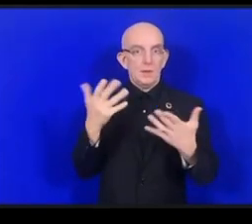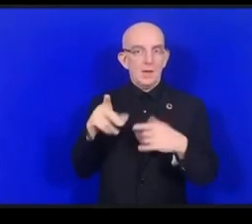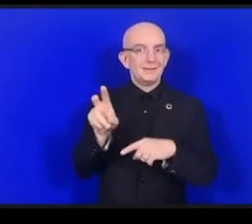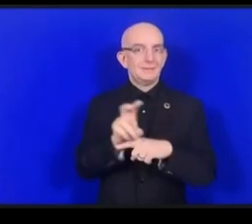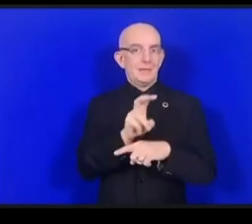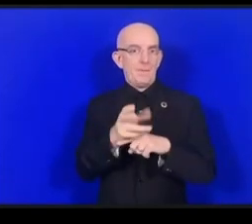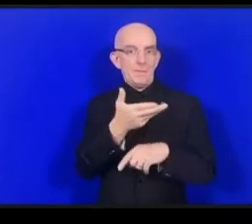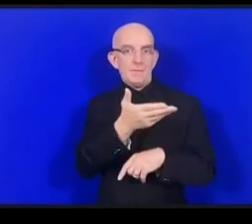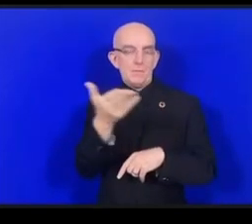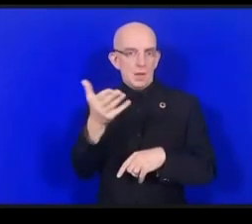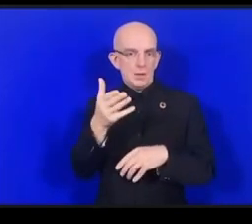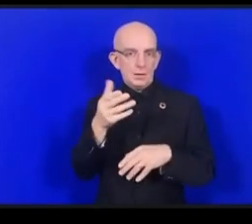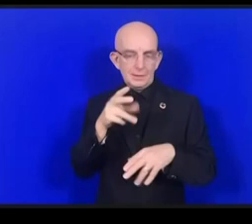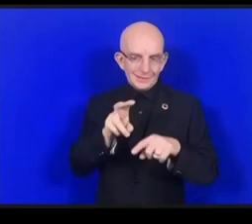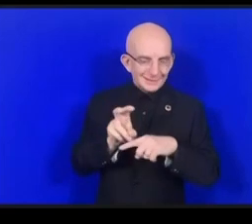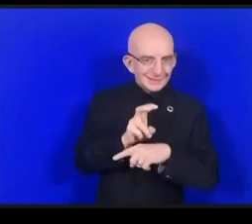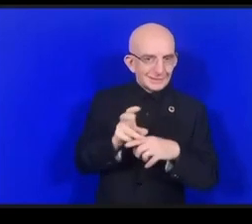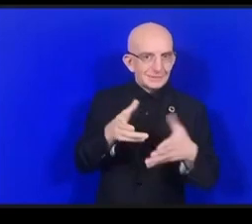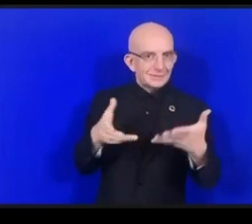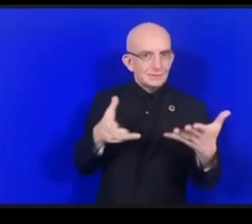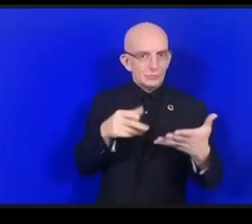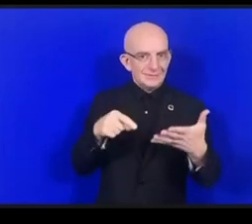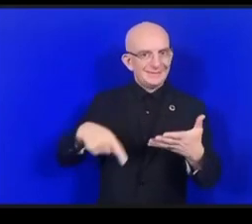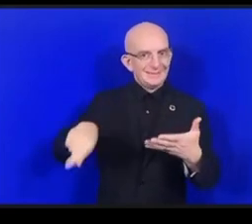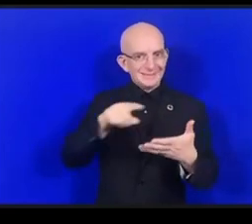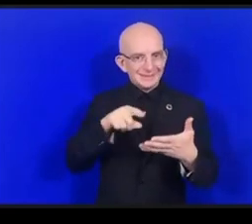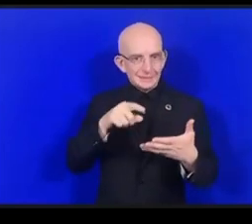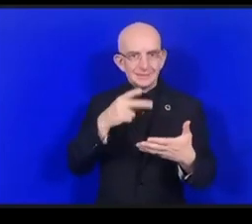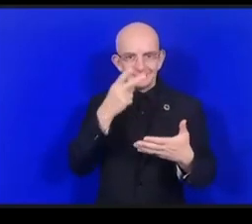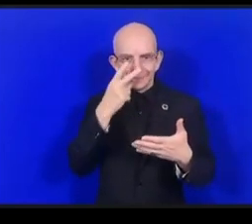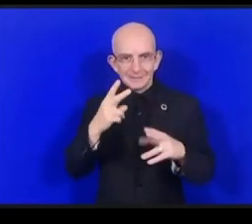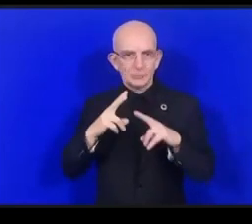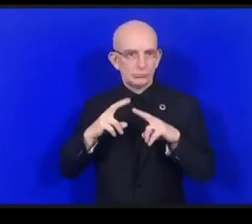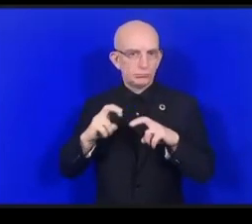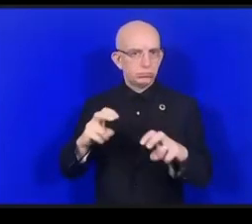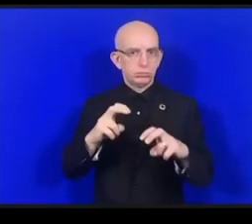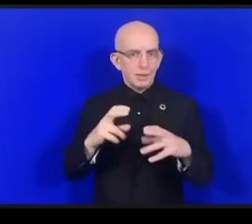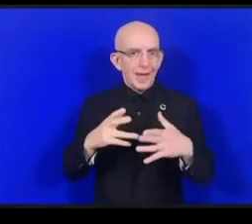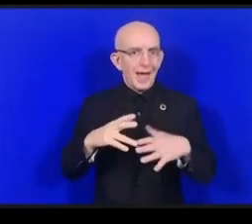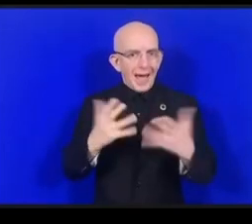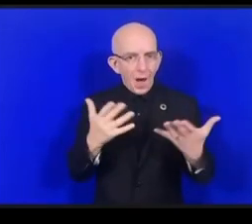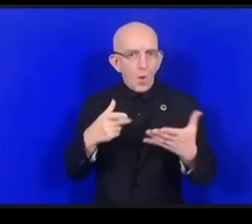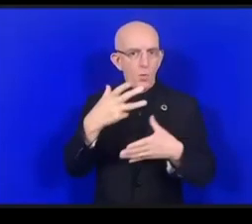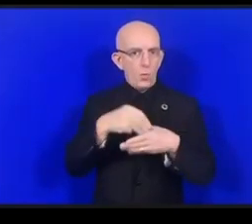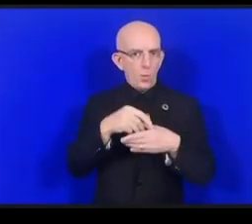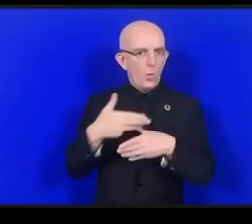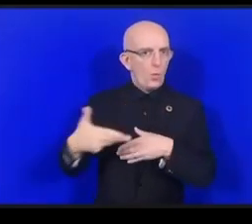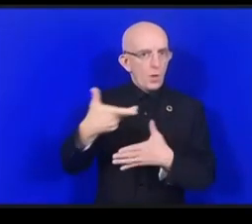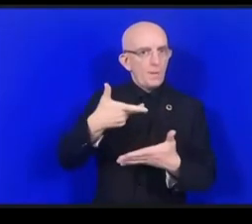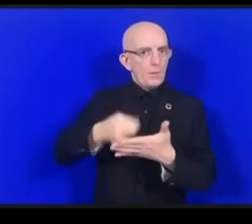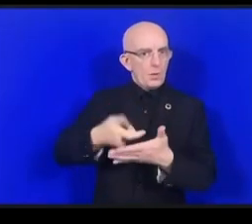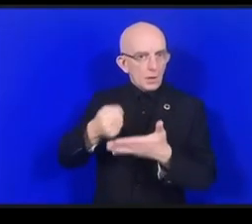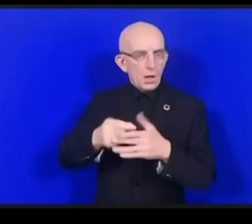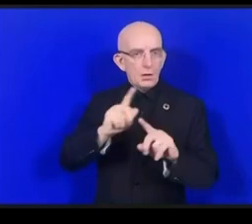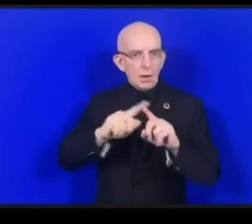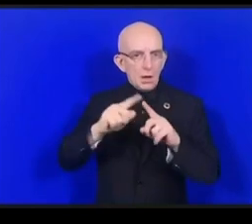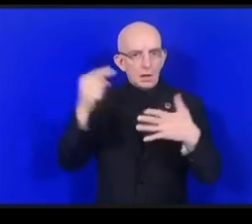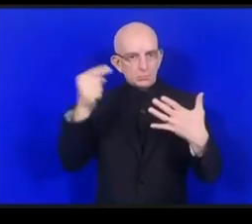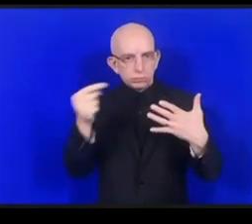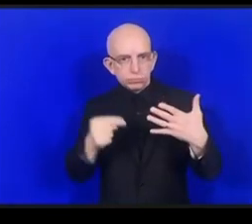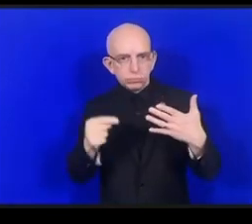got a lot of work on the go, and we'll be launching new aspects of work which will